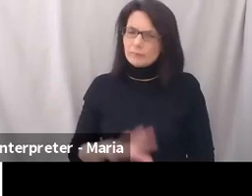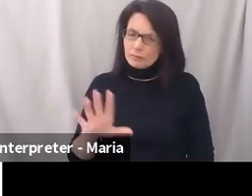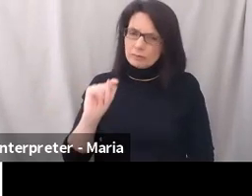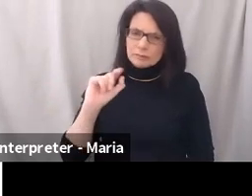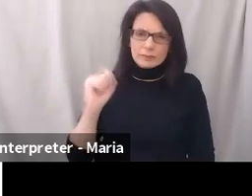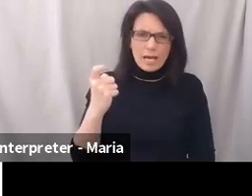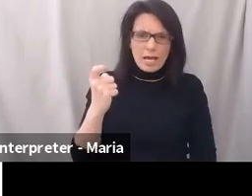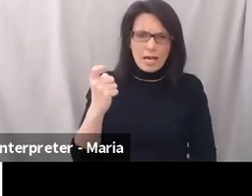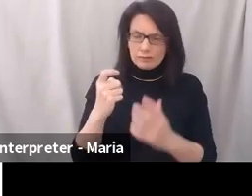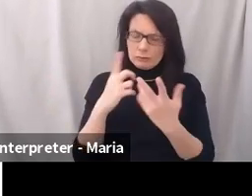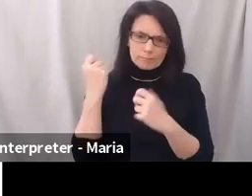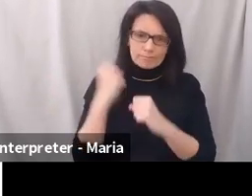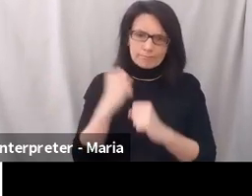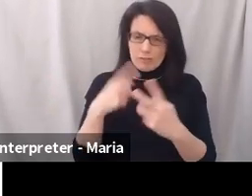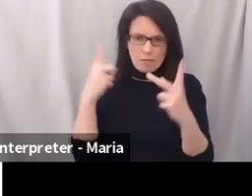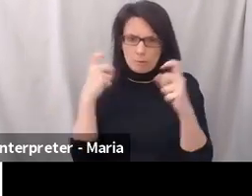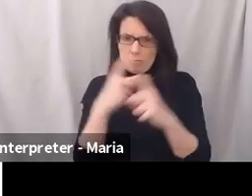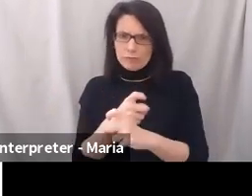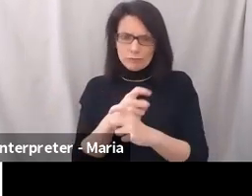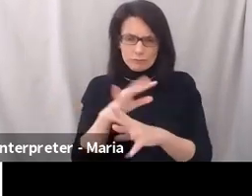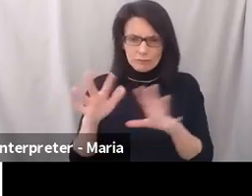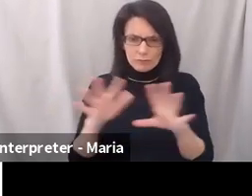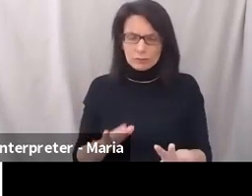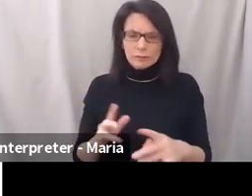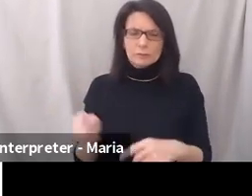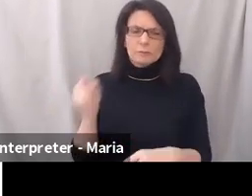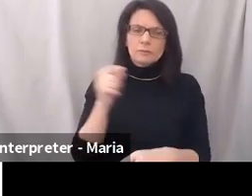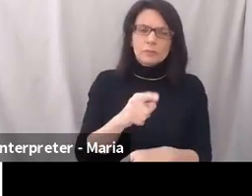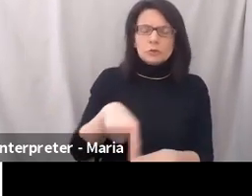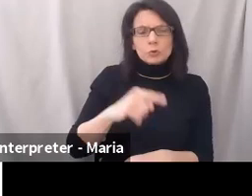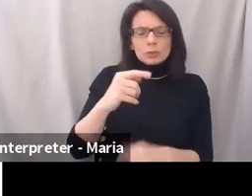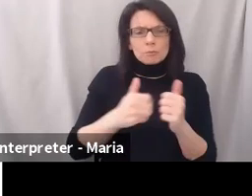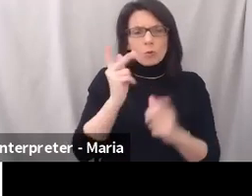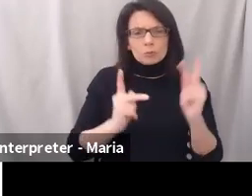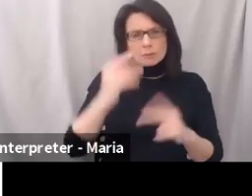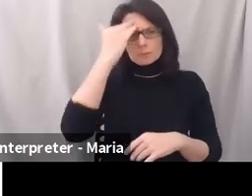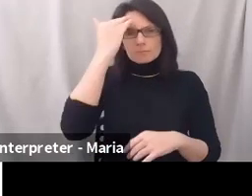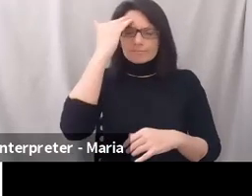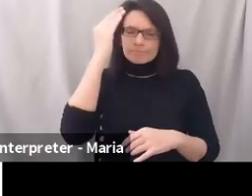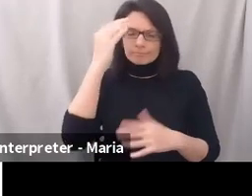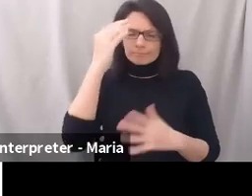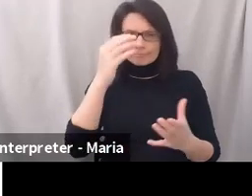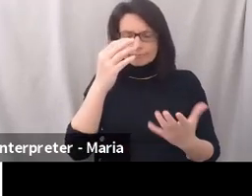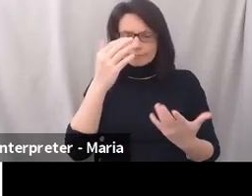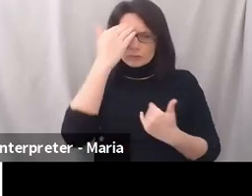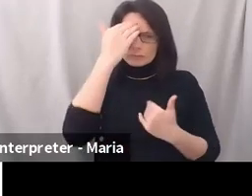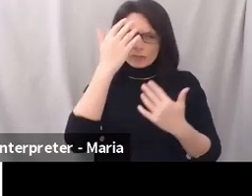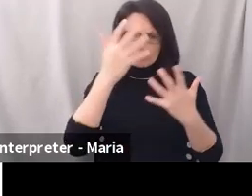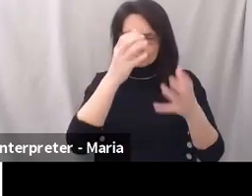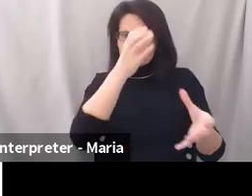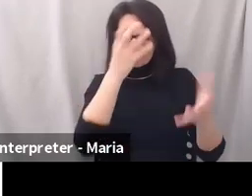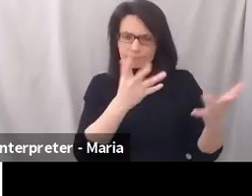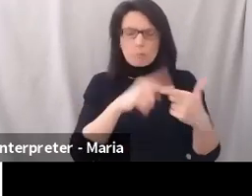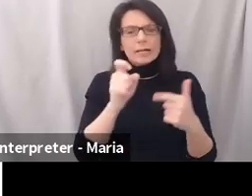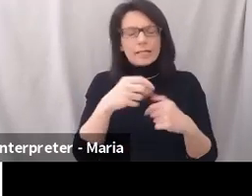complicated, and then like our level of knowledge, but we can like give you website or